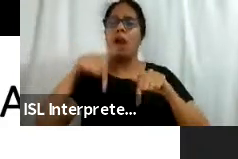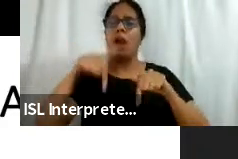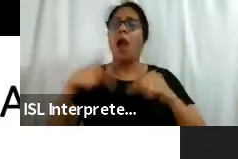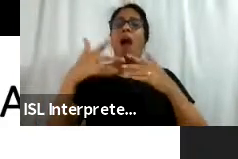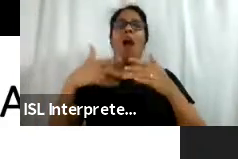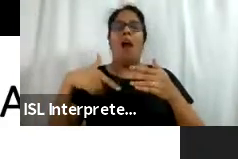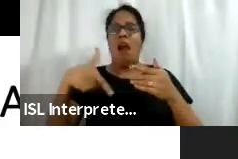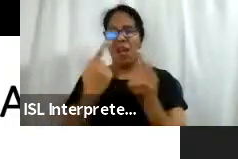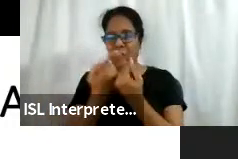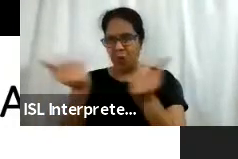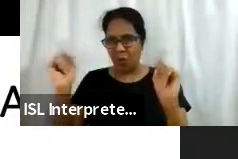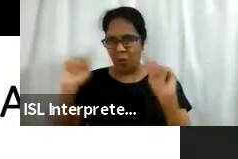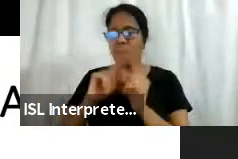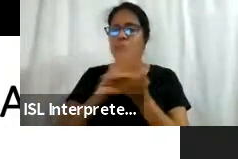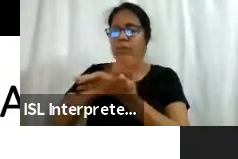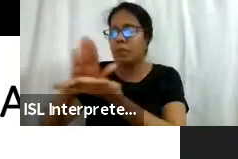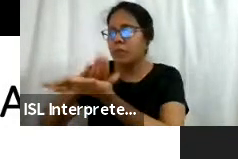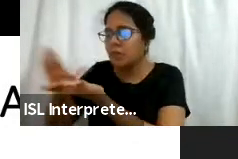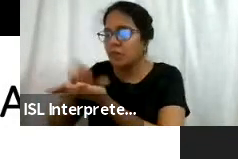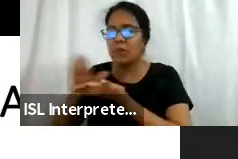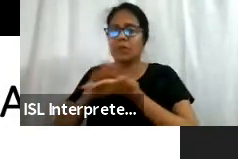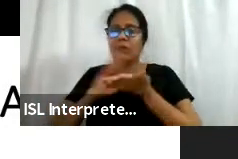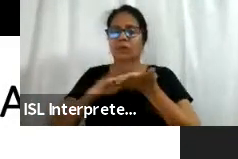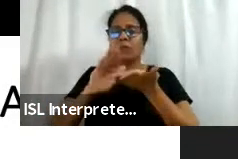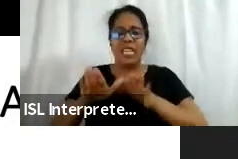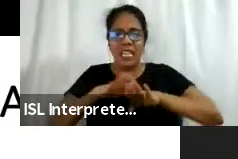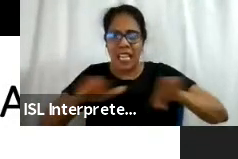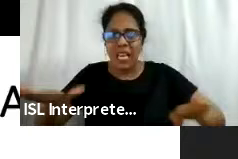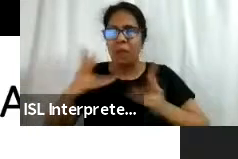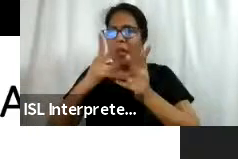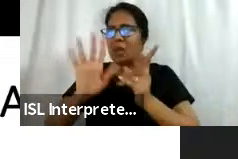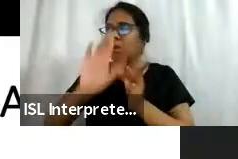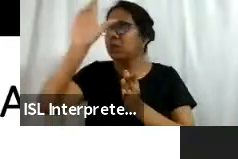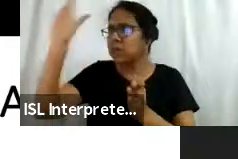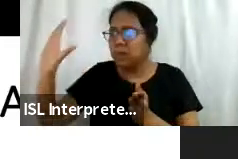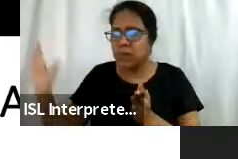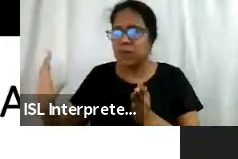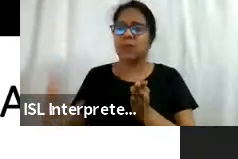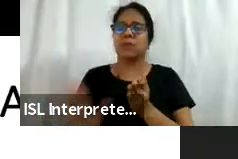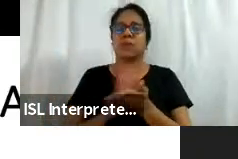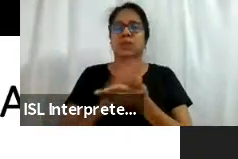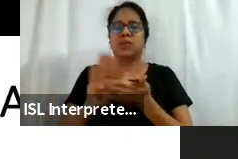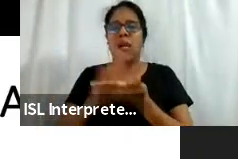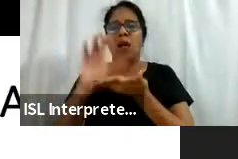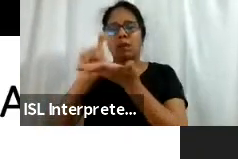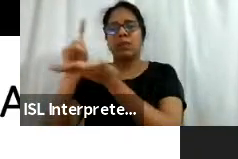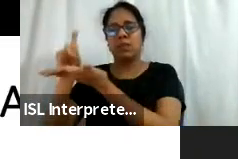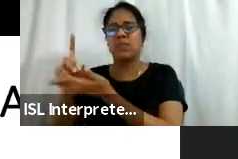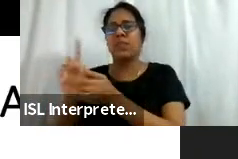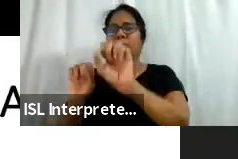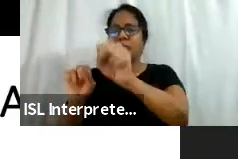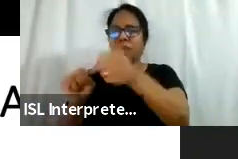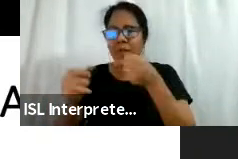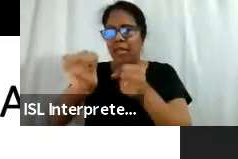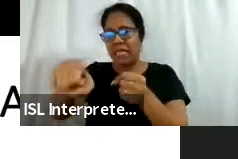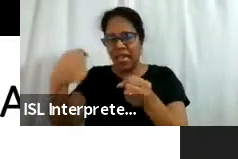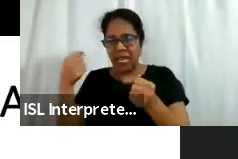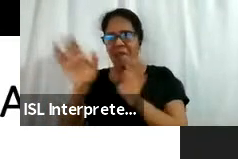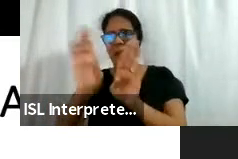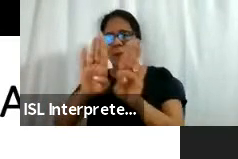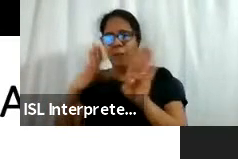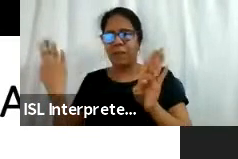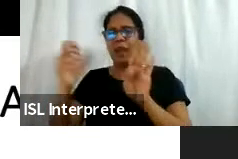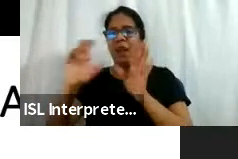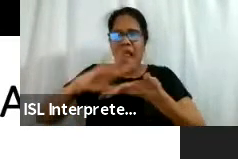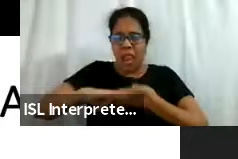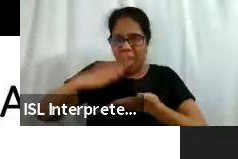your room with 1% hypochlorite solution. That means your doorknobs, your hands, if you're looking at laptops